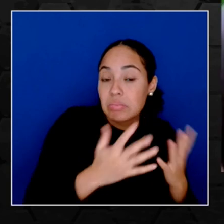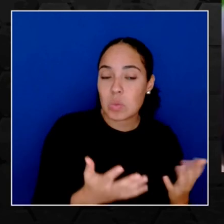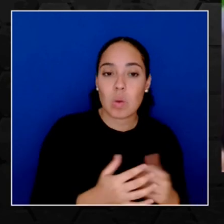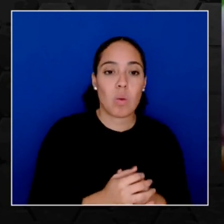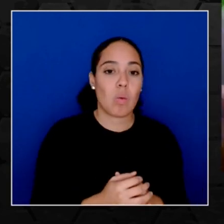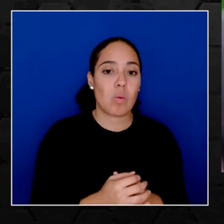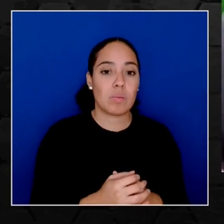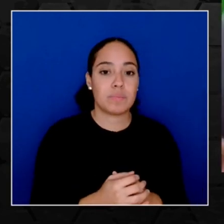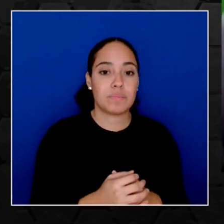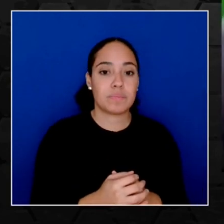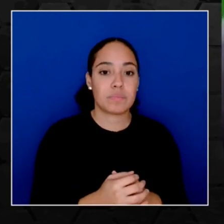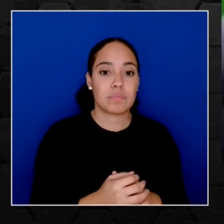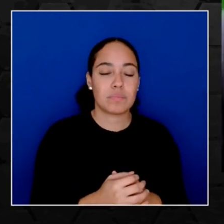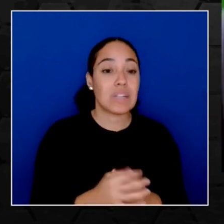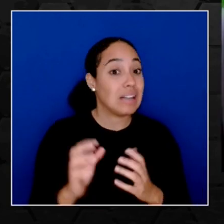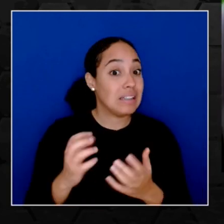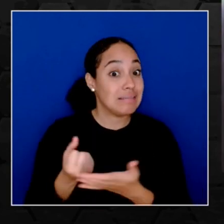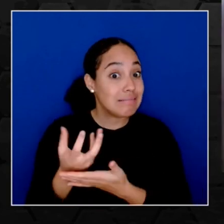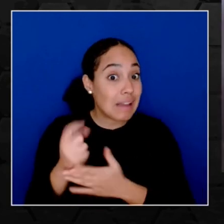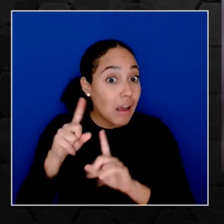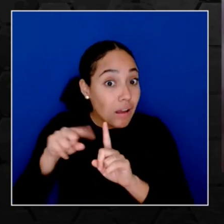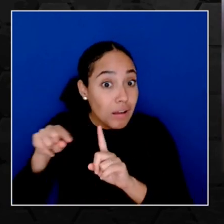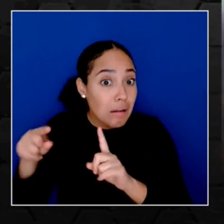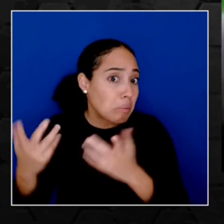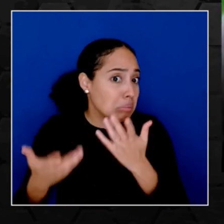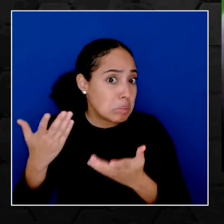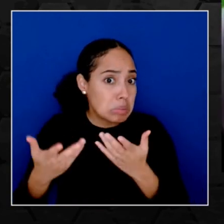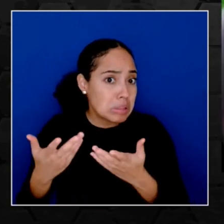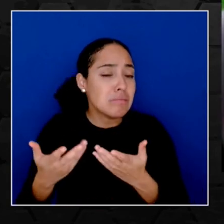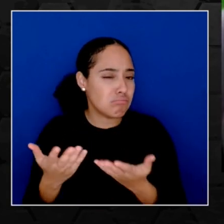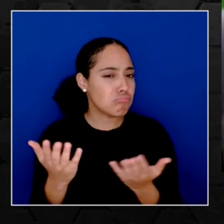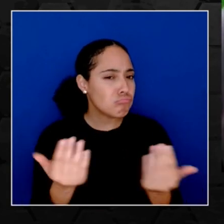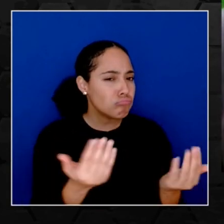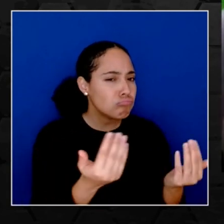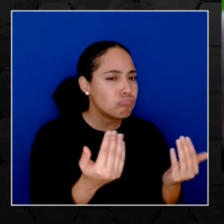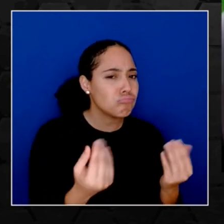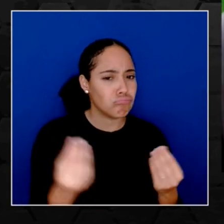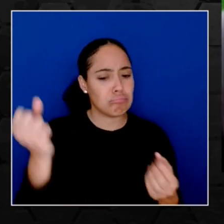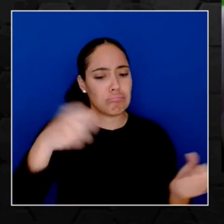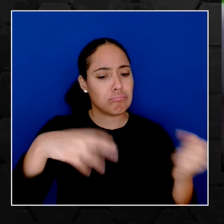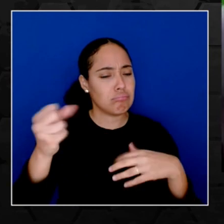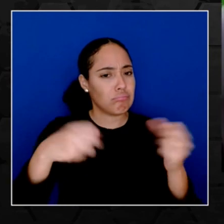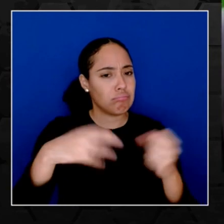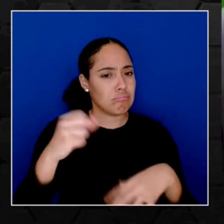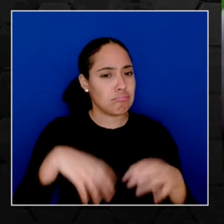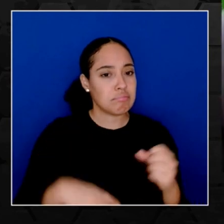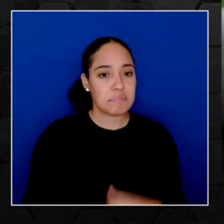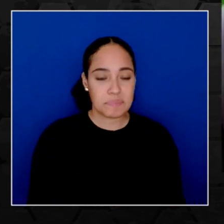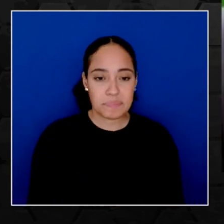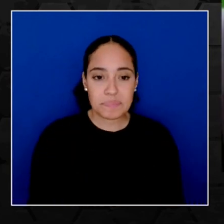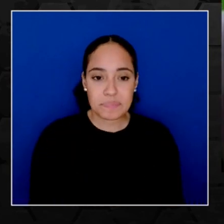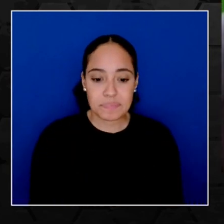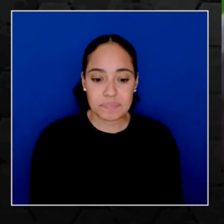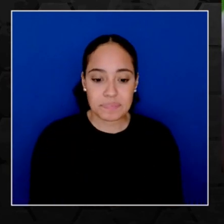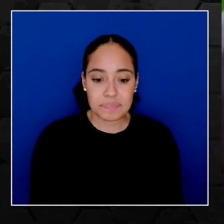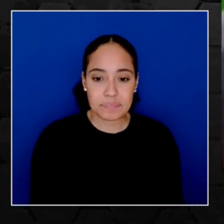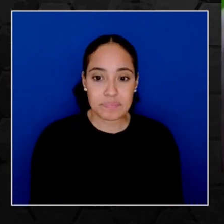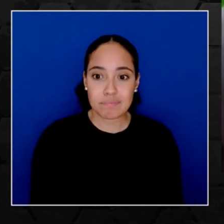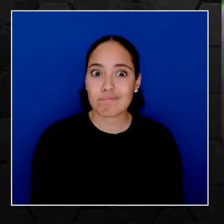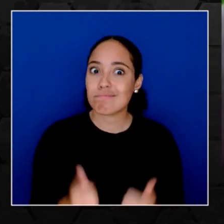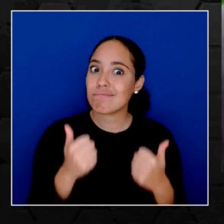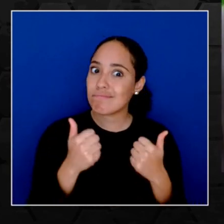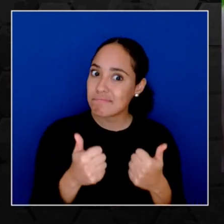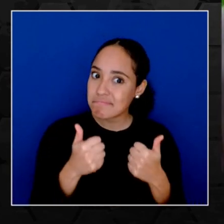idea into GSOC, that's also preferable also. Yeah. Absolutely great. That reminds me that there's also not just